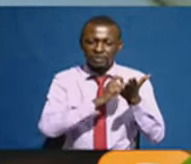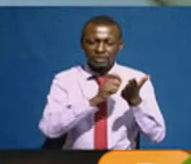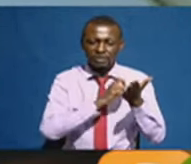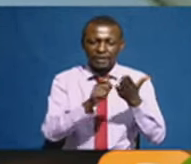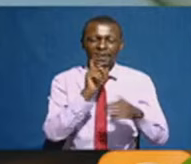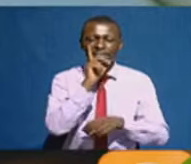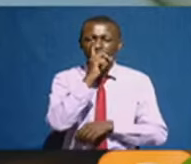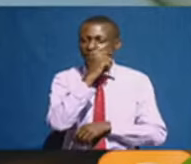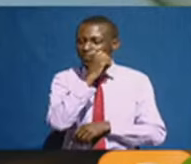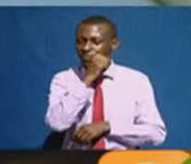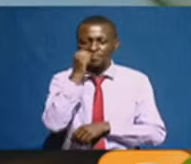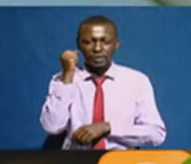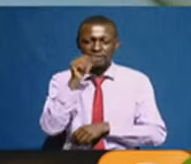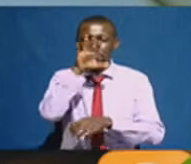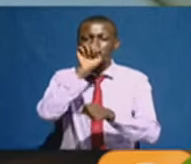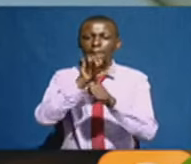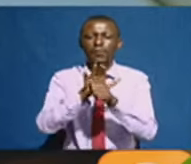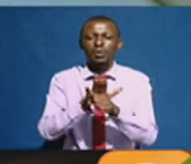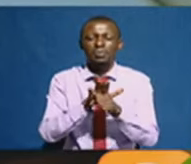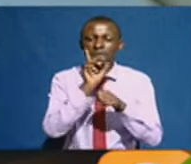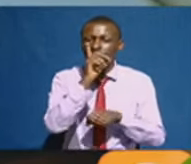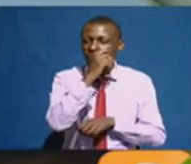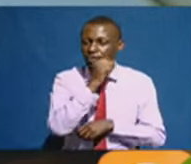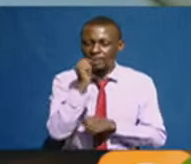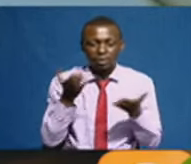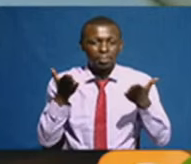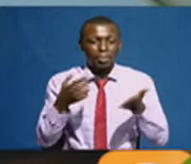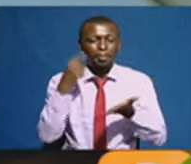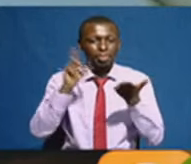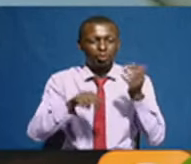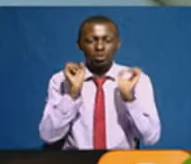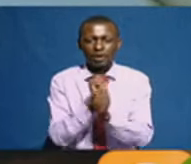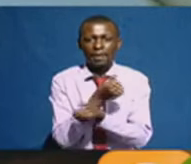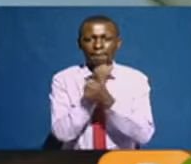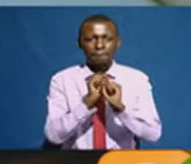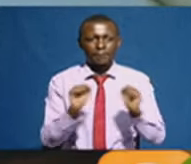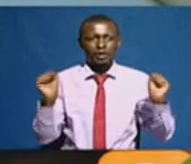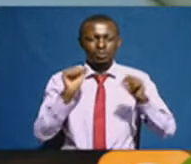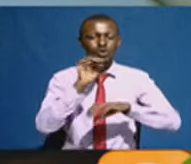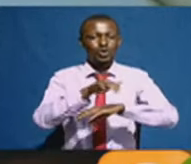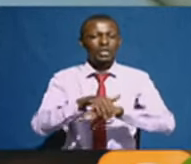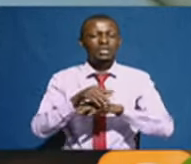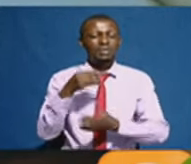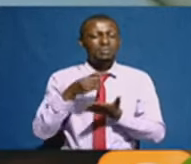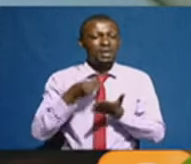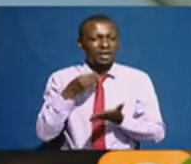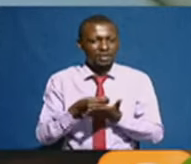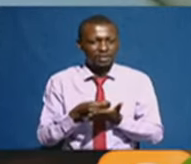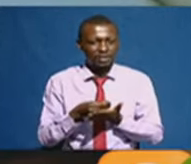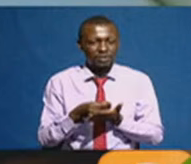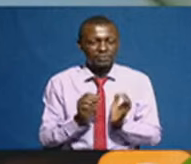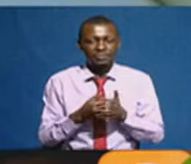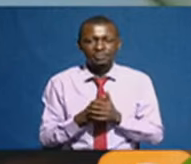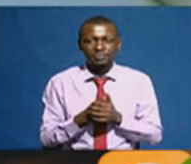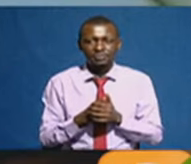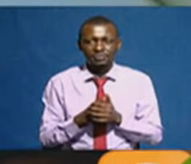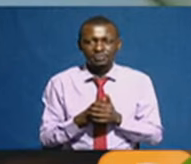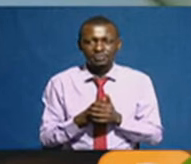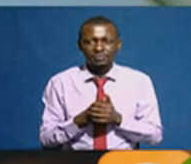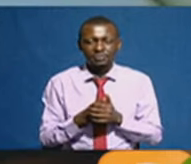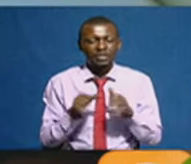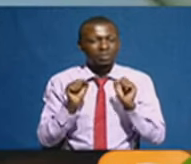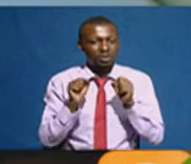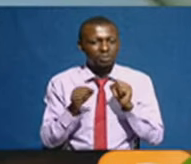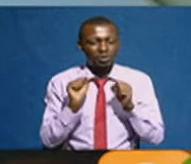committed yourself to, and now you're saying you cannot afford. So it shouldn't even be possible to start with something